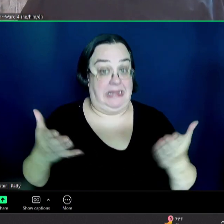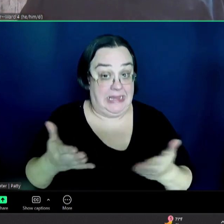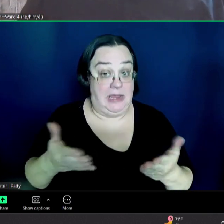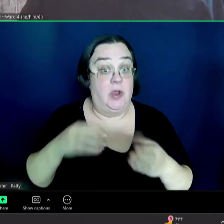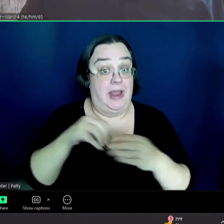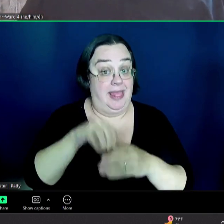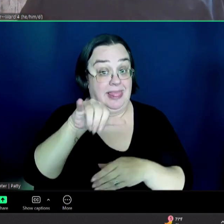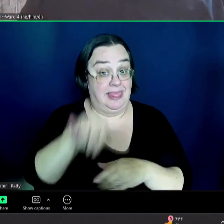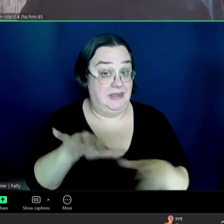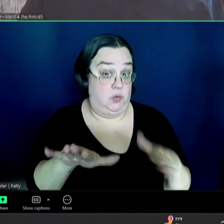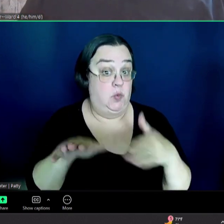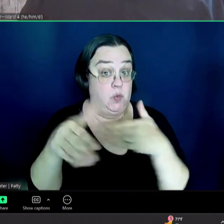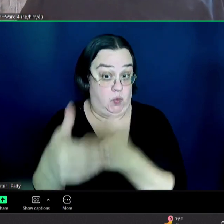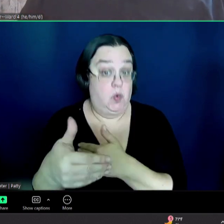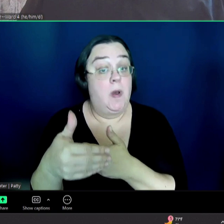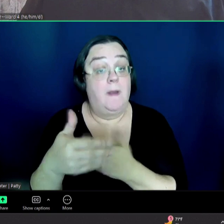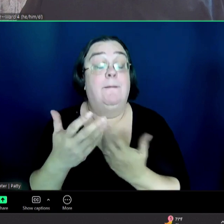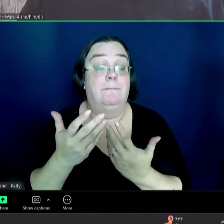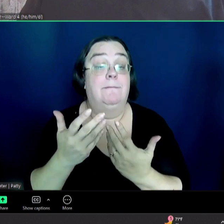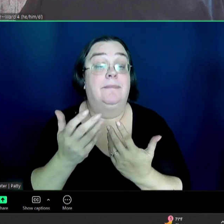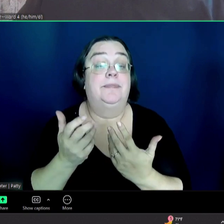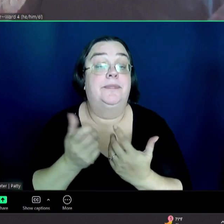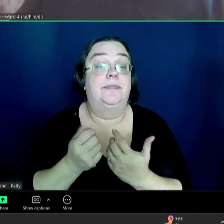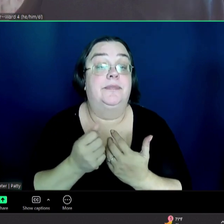room. And so,